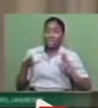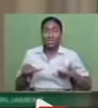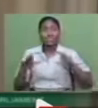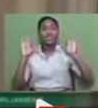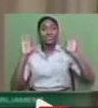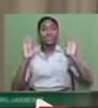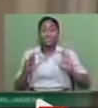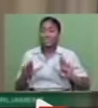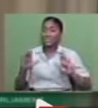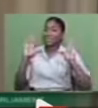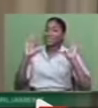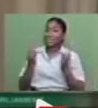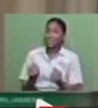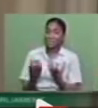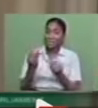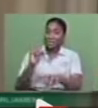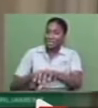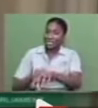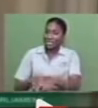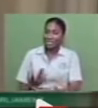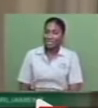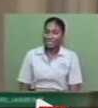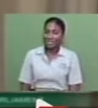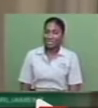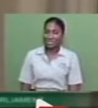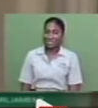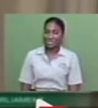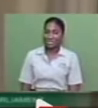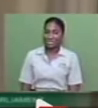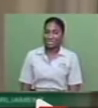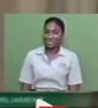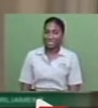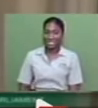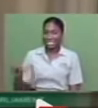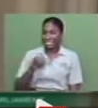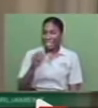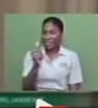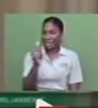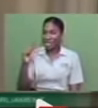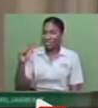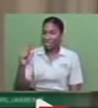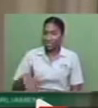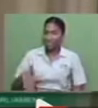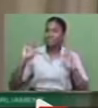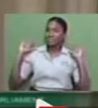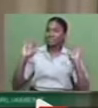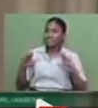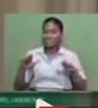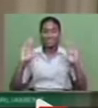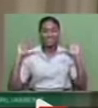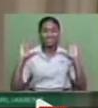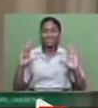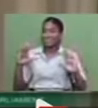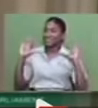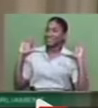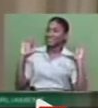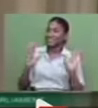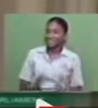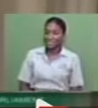recuse himself? Like the Honourable Attorney General, when matters relating to family business, did the minister recuse